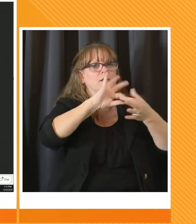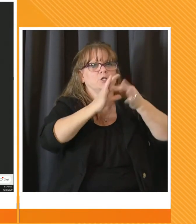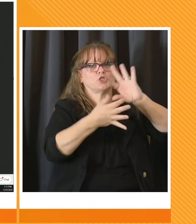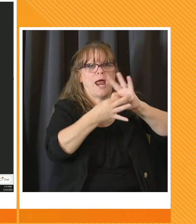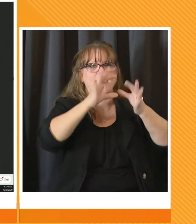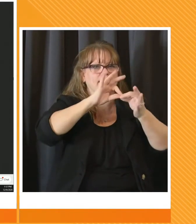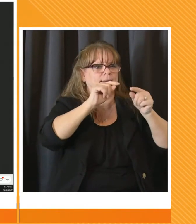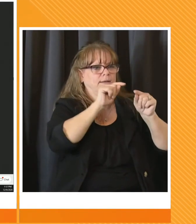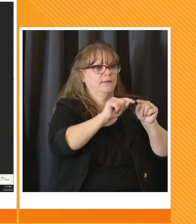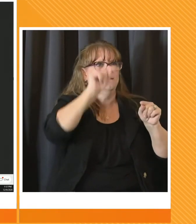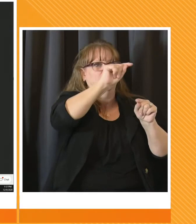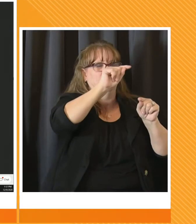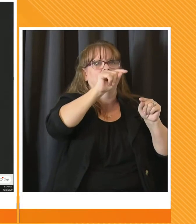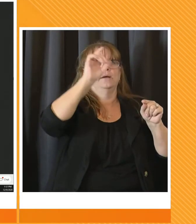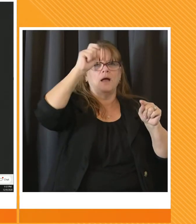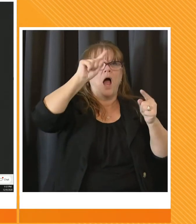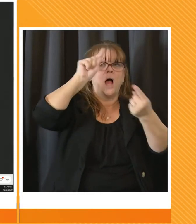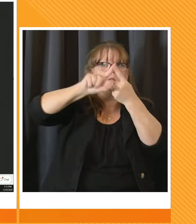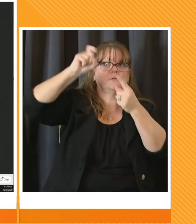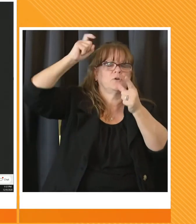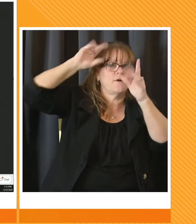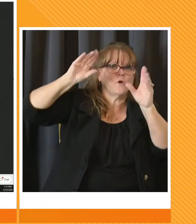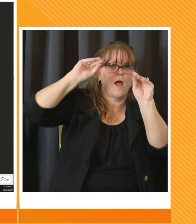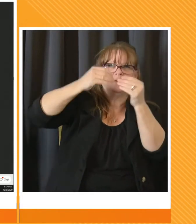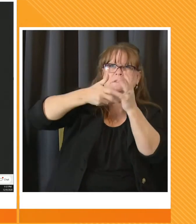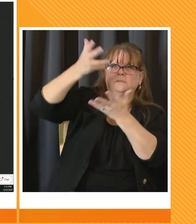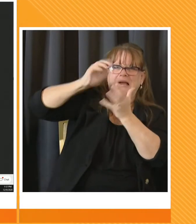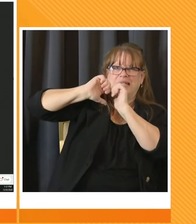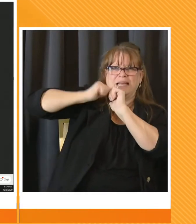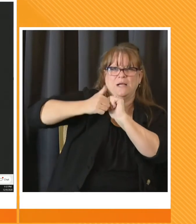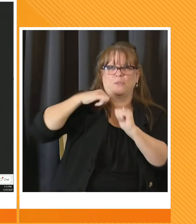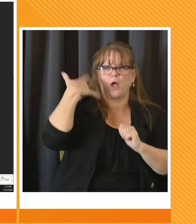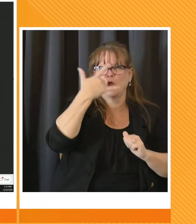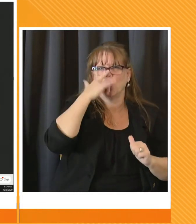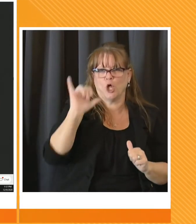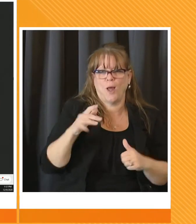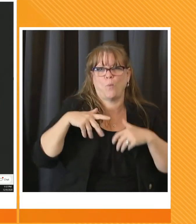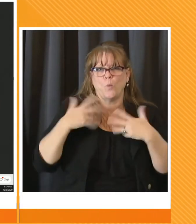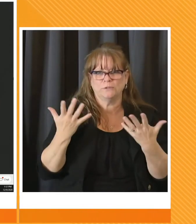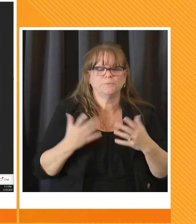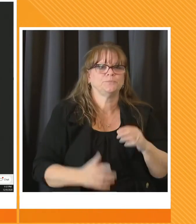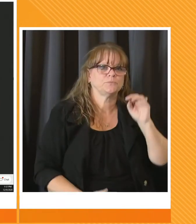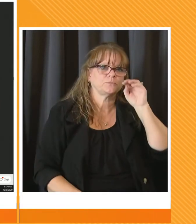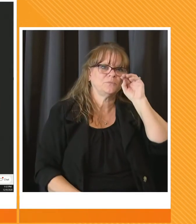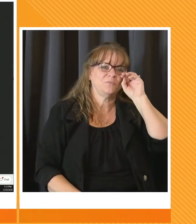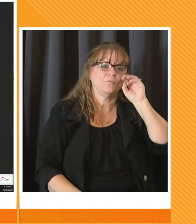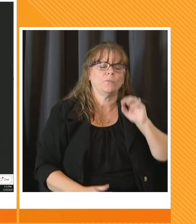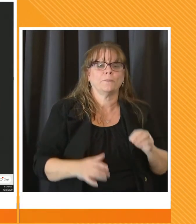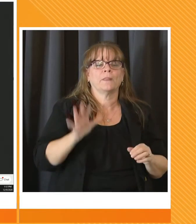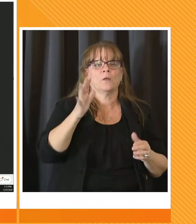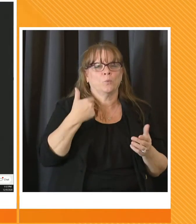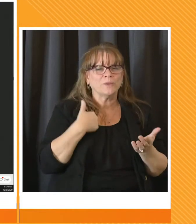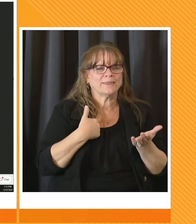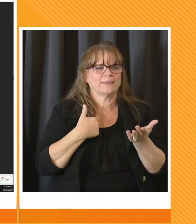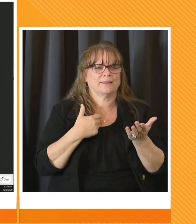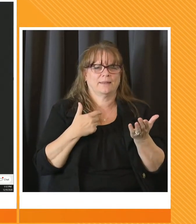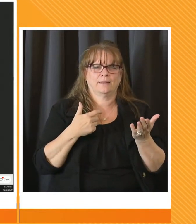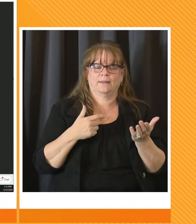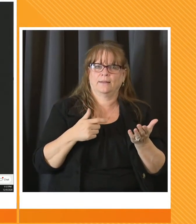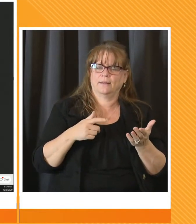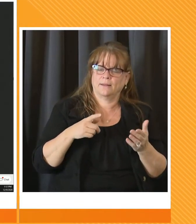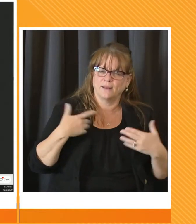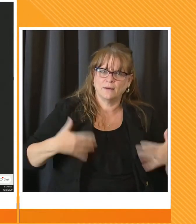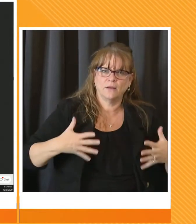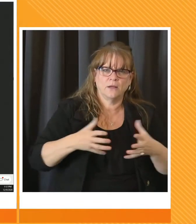So we have a number of different roles and responsibilities in phase one. The role of the Colorado Vaccine